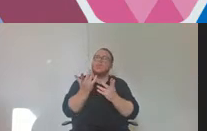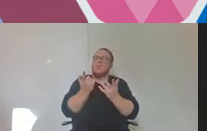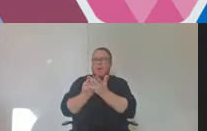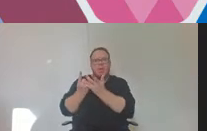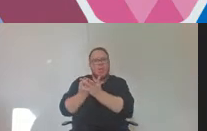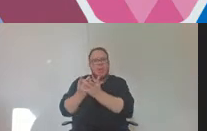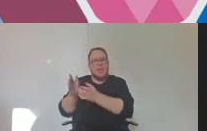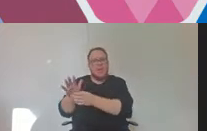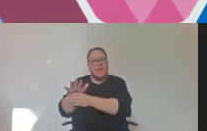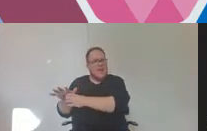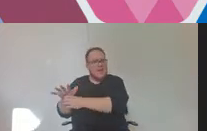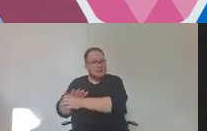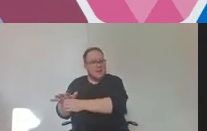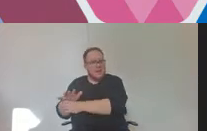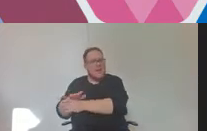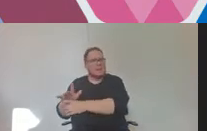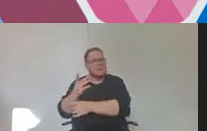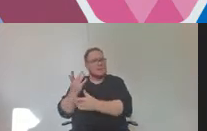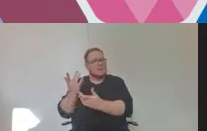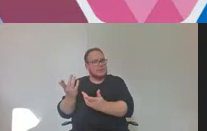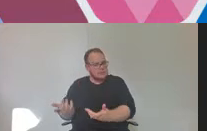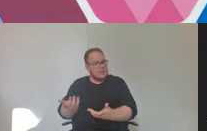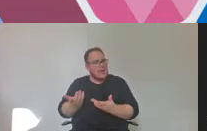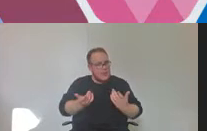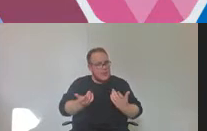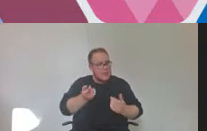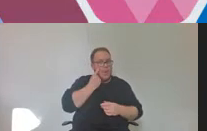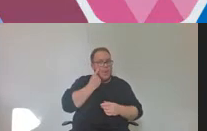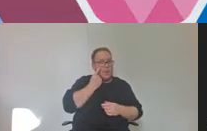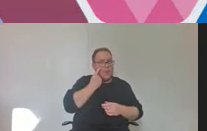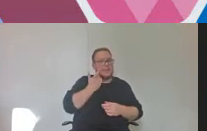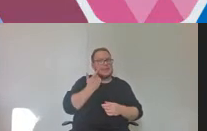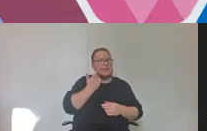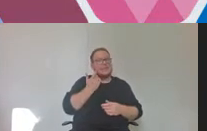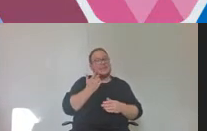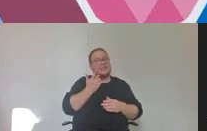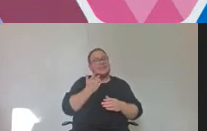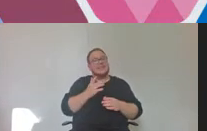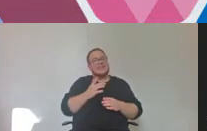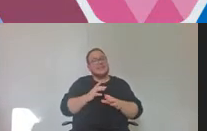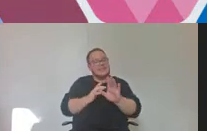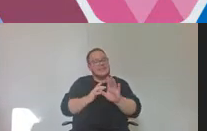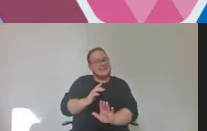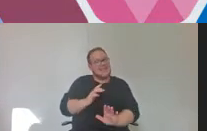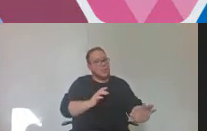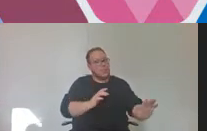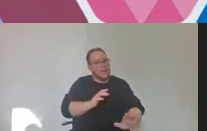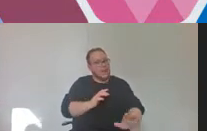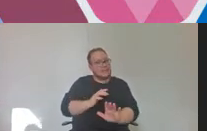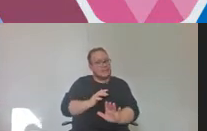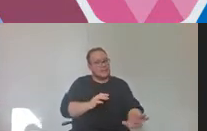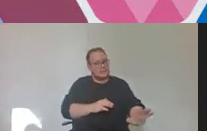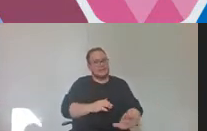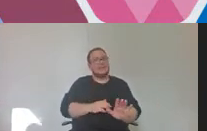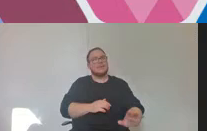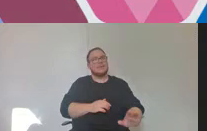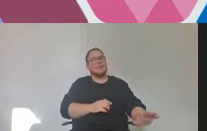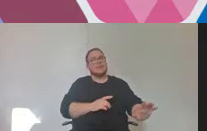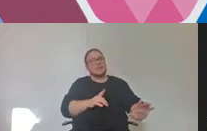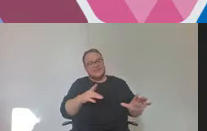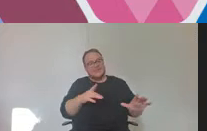areas, we're looking now at the southwest, where we're almost ready